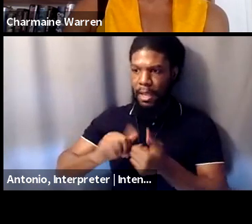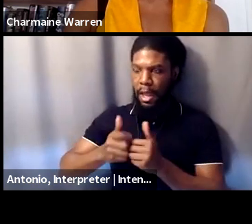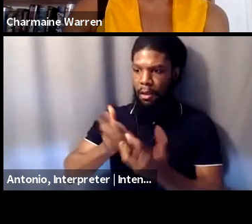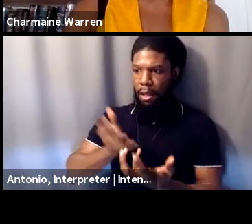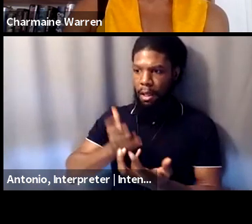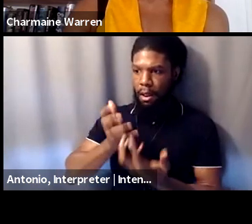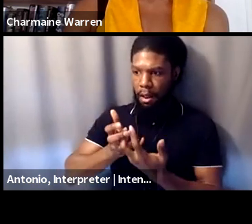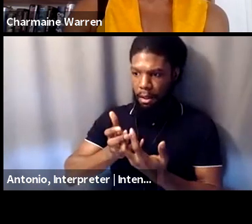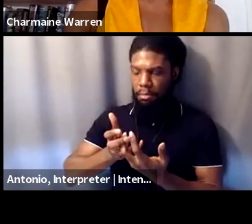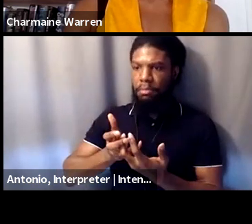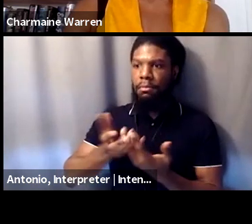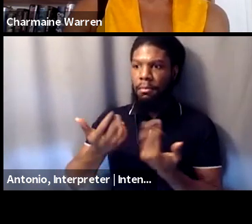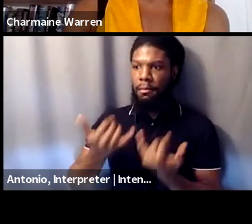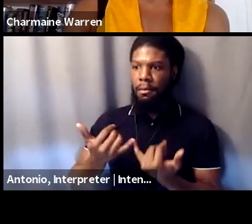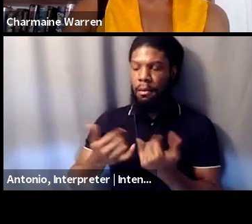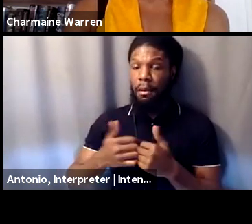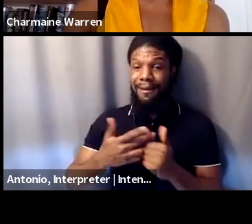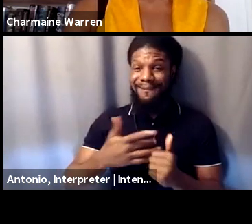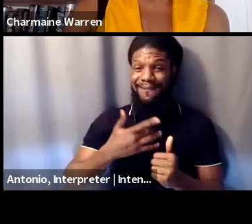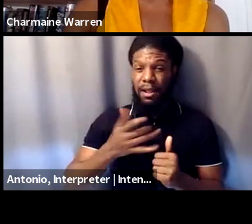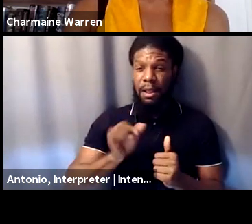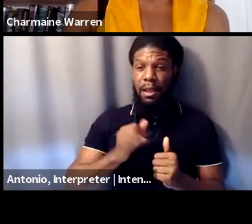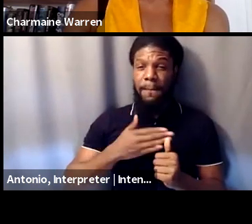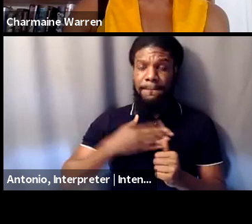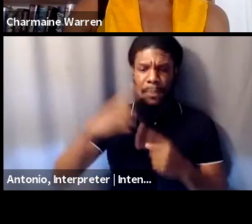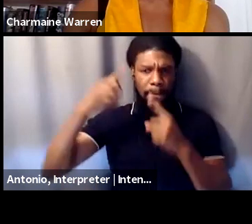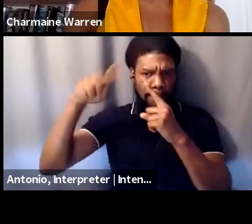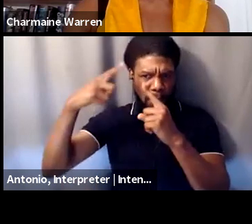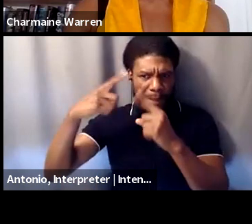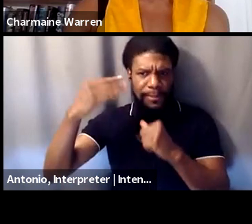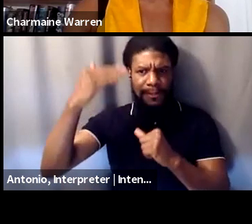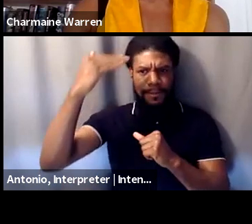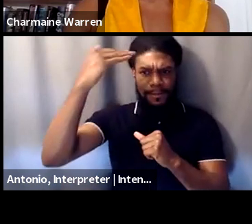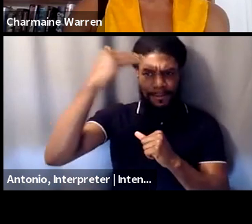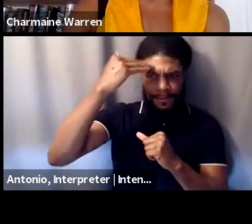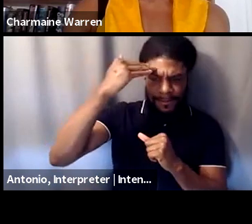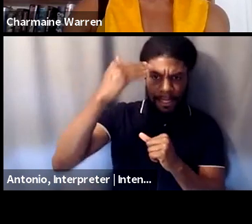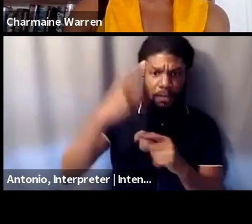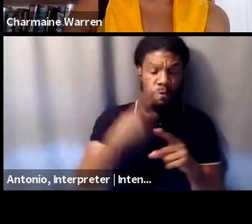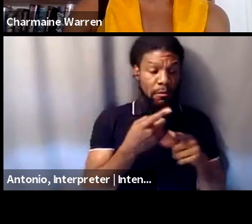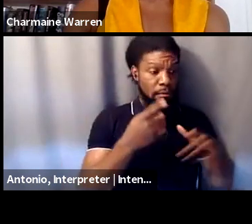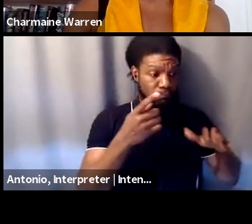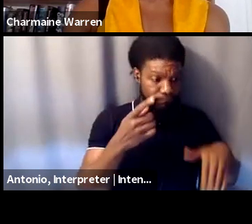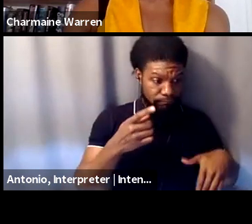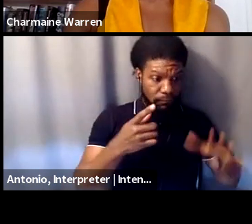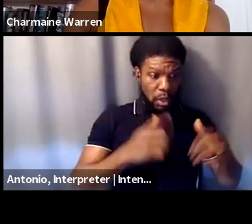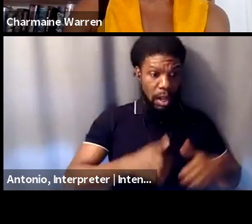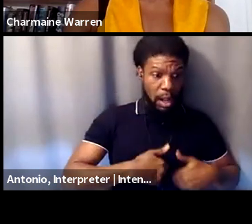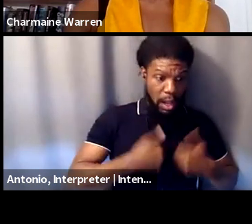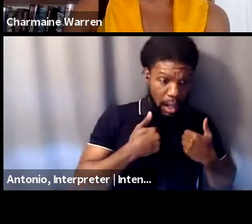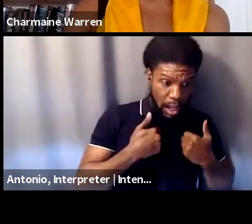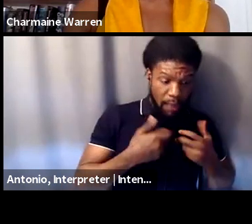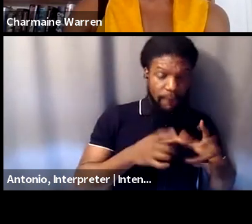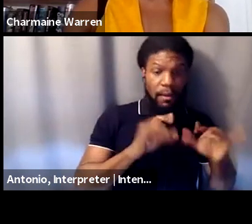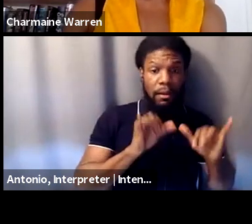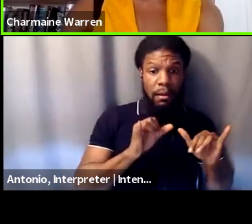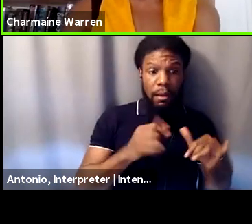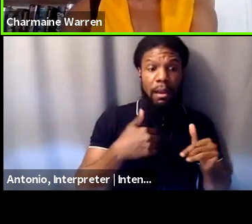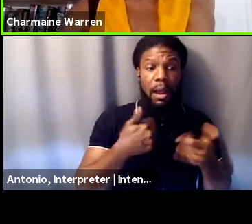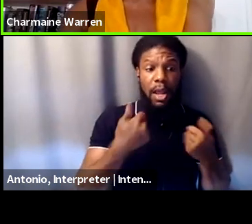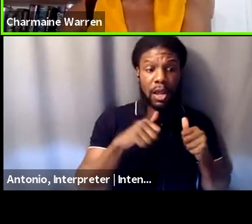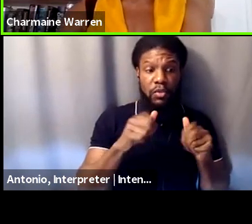like my process and knowledge that has been gained through living Jamaica and living in the US is not completely transferable to this